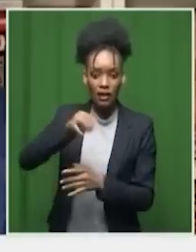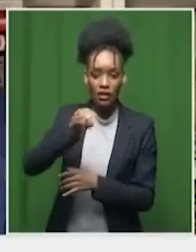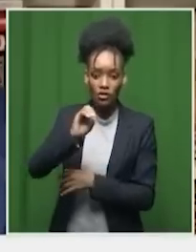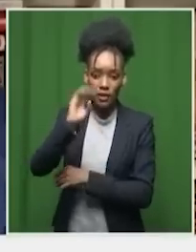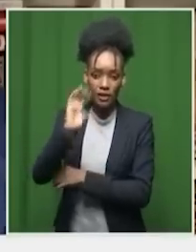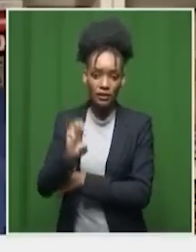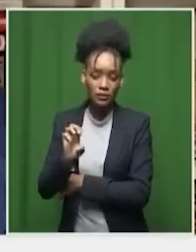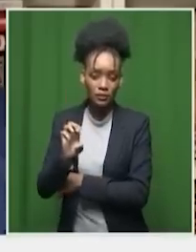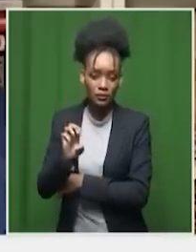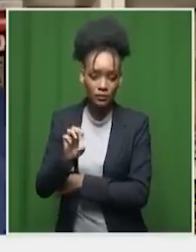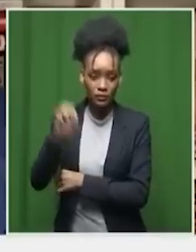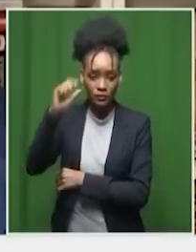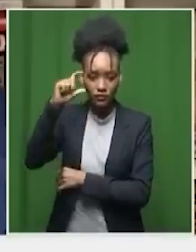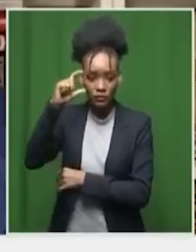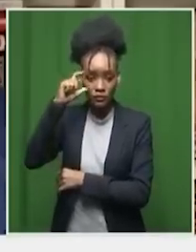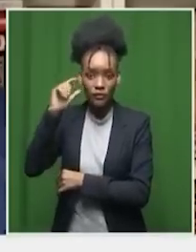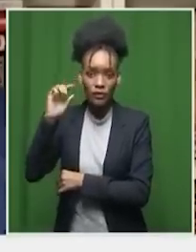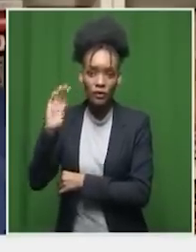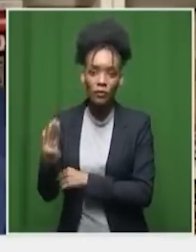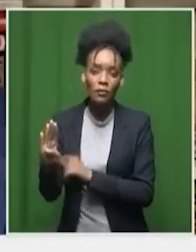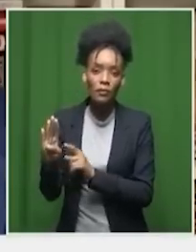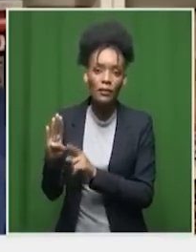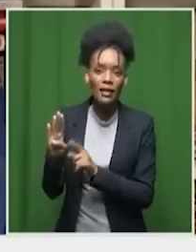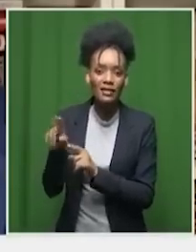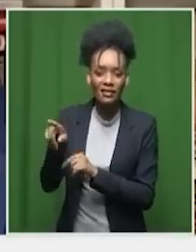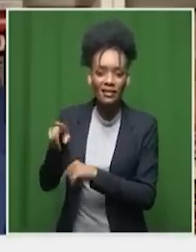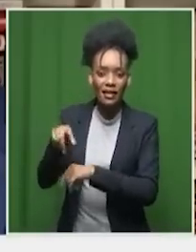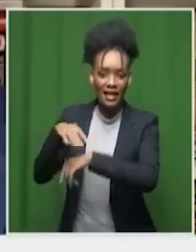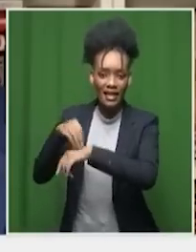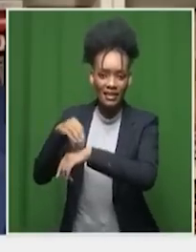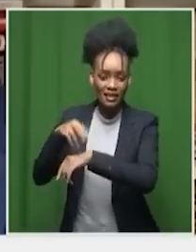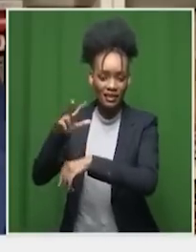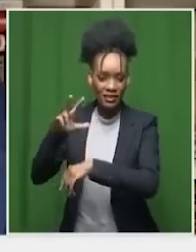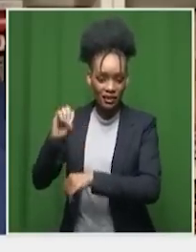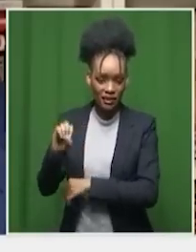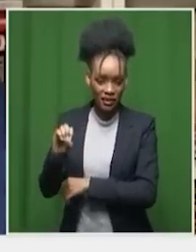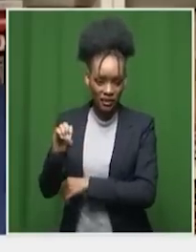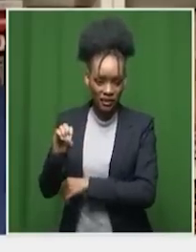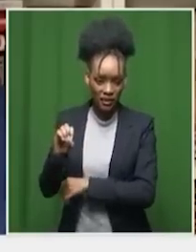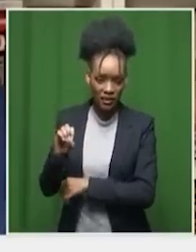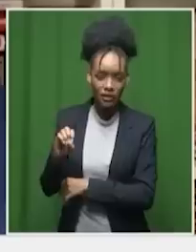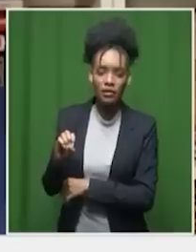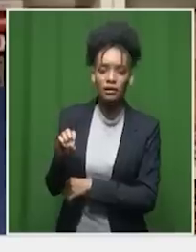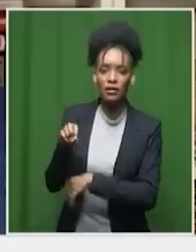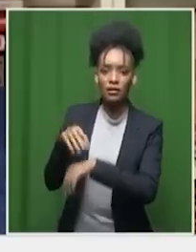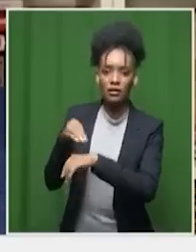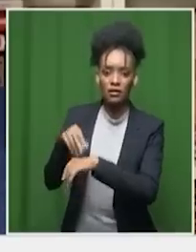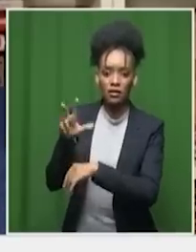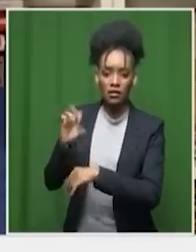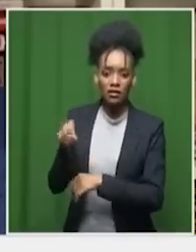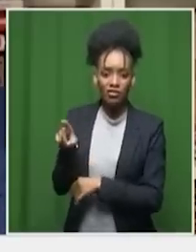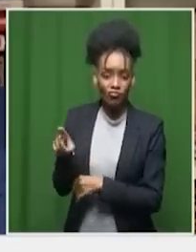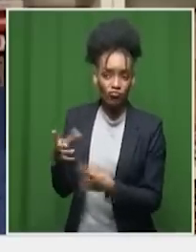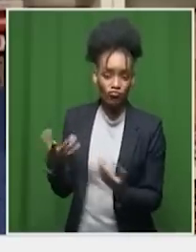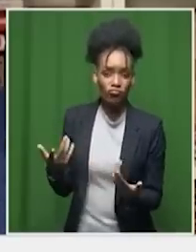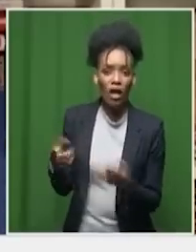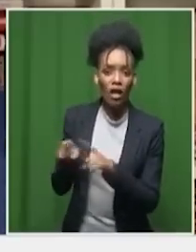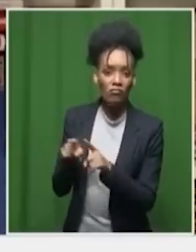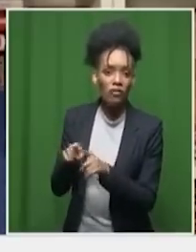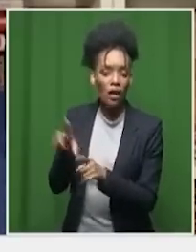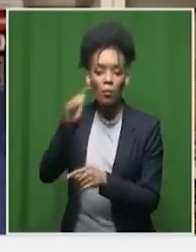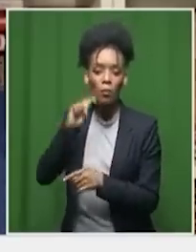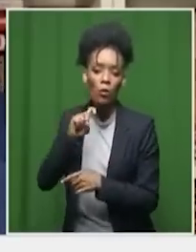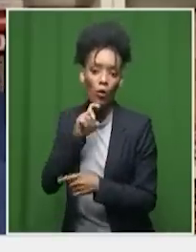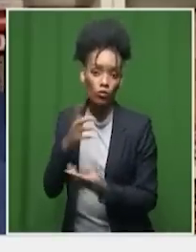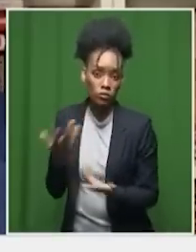So apart from, you know, a few smatterings of young politicians leading powerful nations, it seems that we are firmly